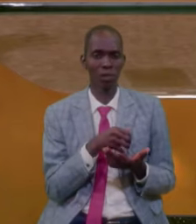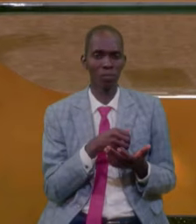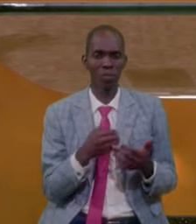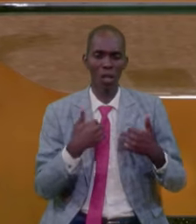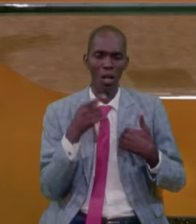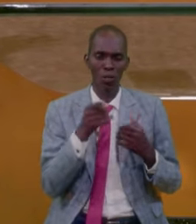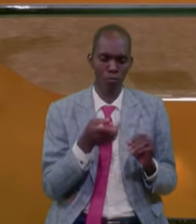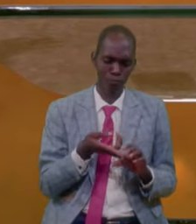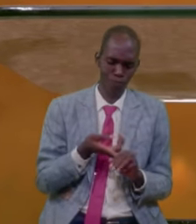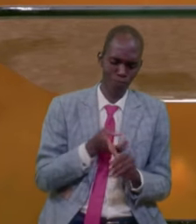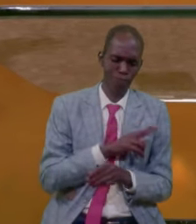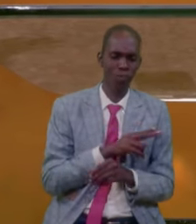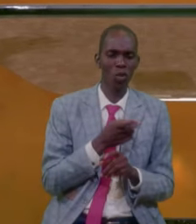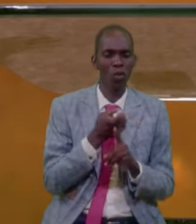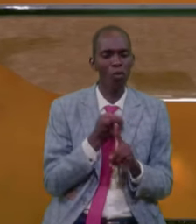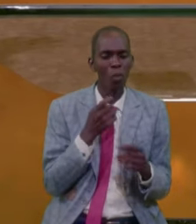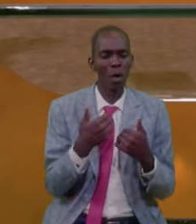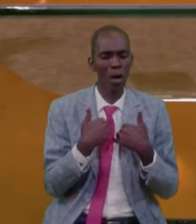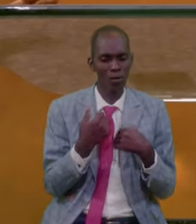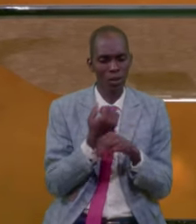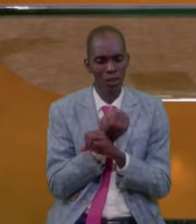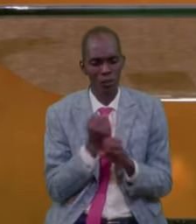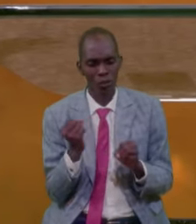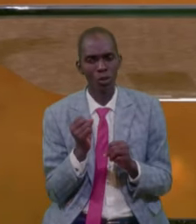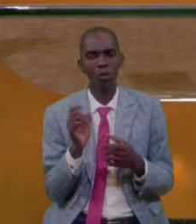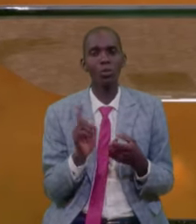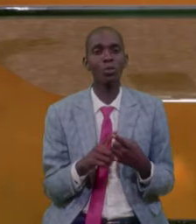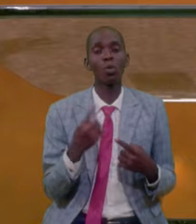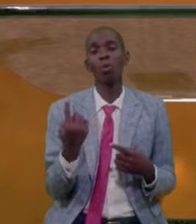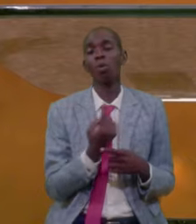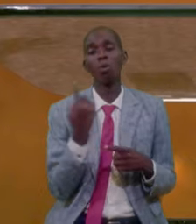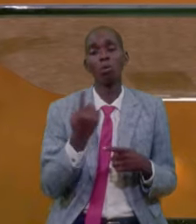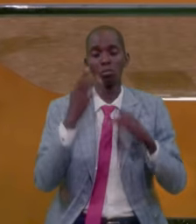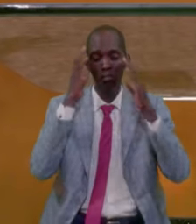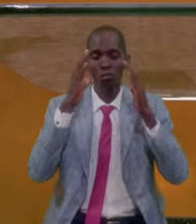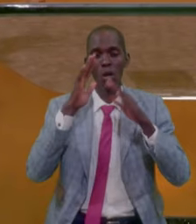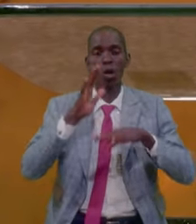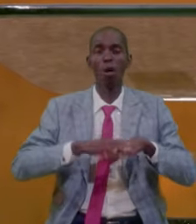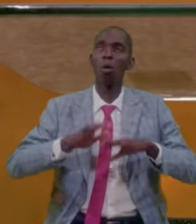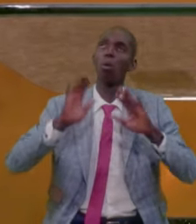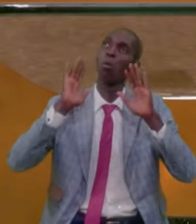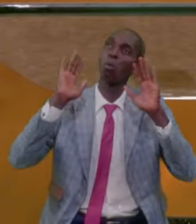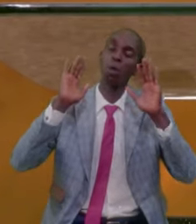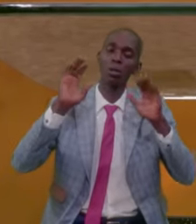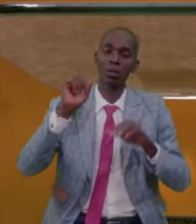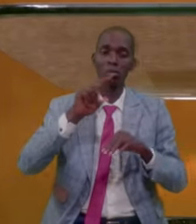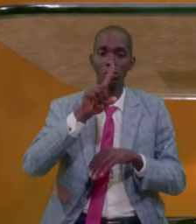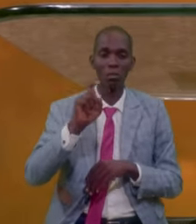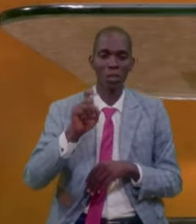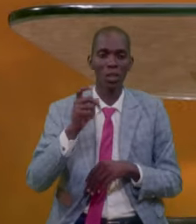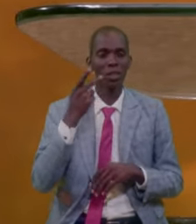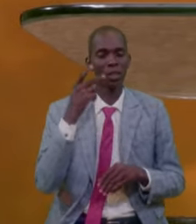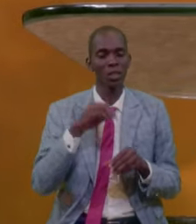from having salvation to having just signs and wonders and miracles? Look at verse 11. In